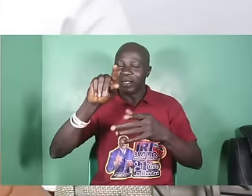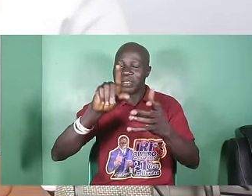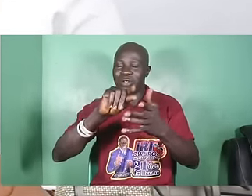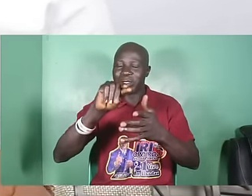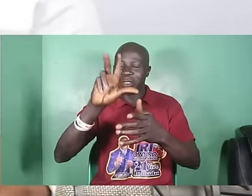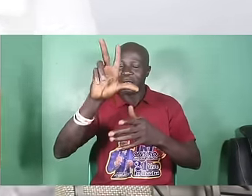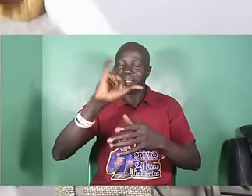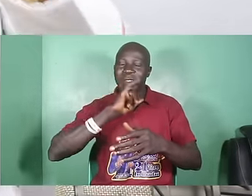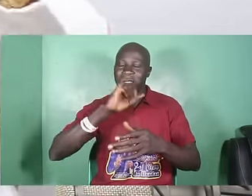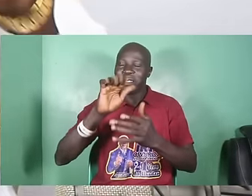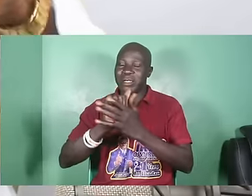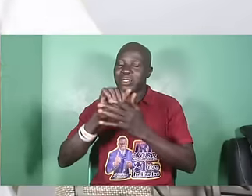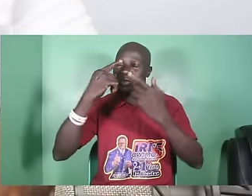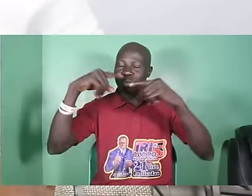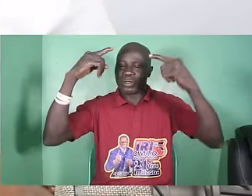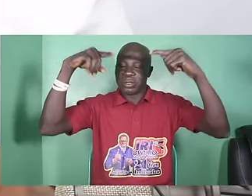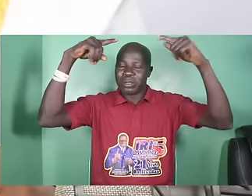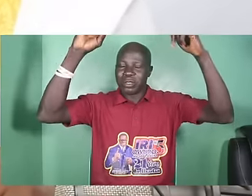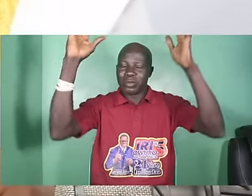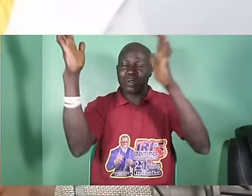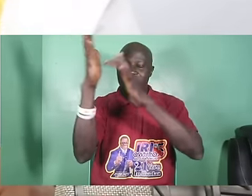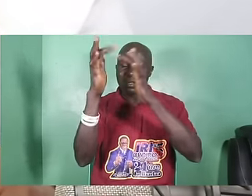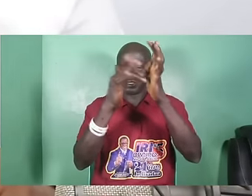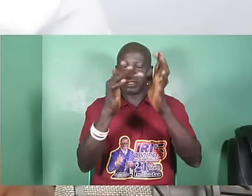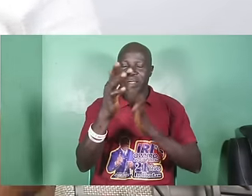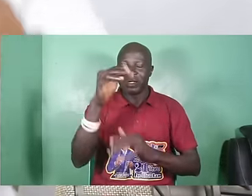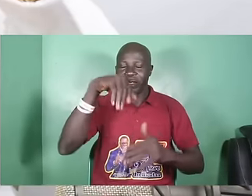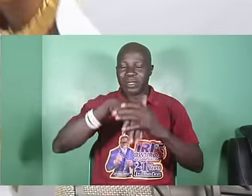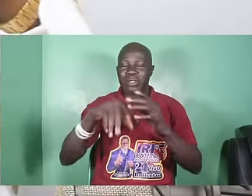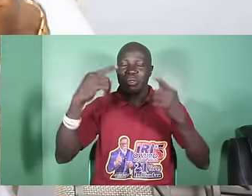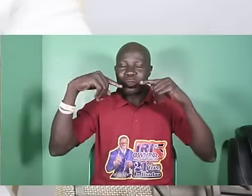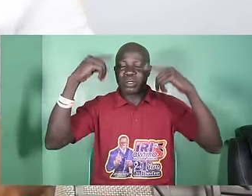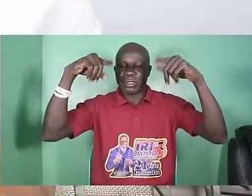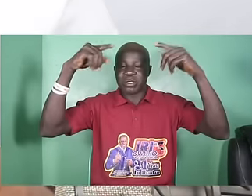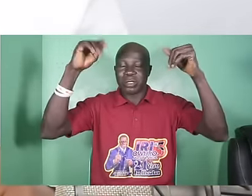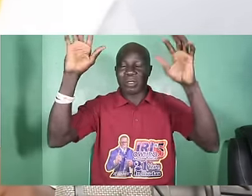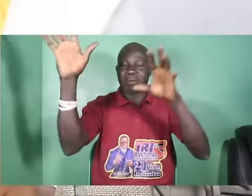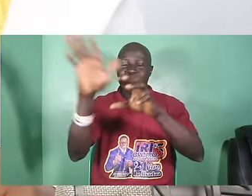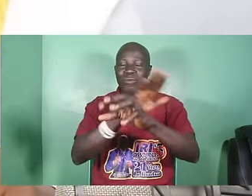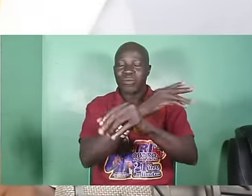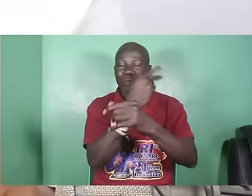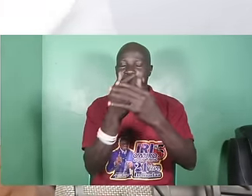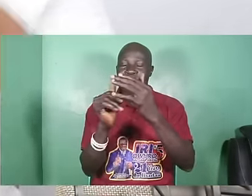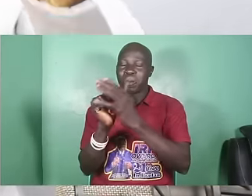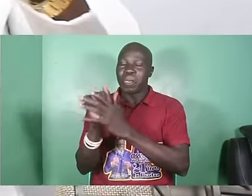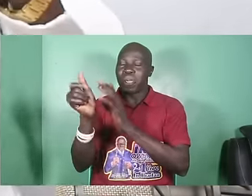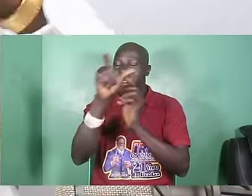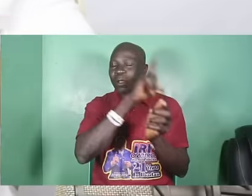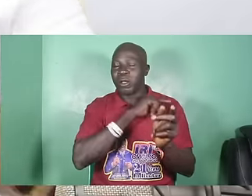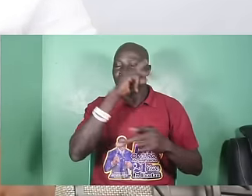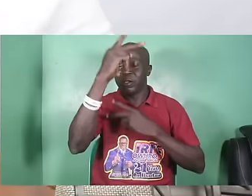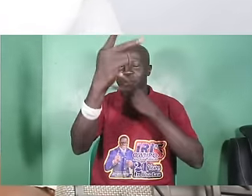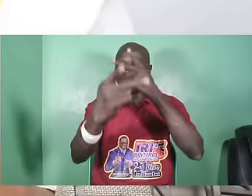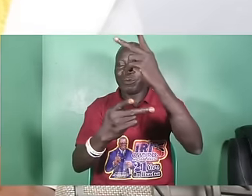year 2023, ó ṣe àṣeyọrí. Amen. You will succeed. Ó ṣe àṣeyege. Amen. You will succeed. Ọlọ́run mi á bẹ̀